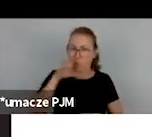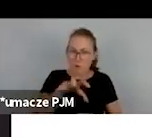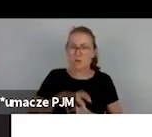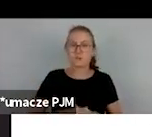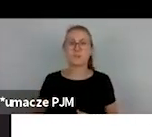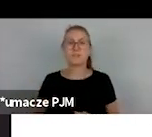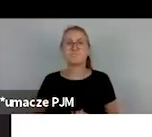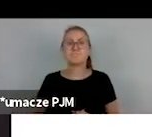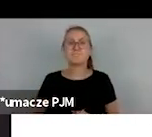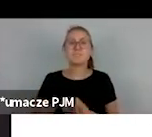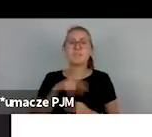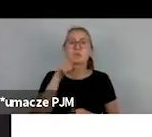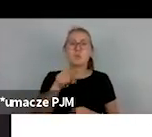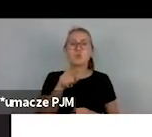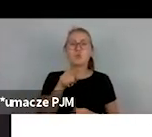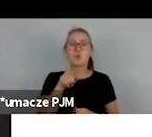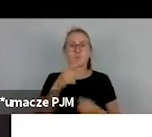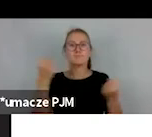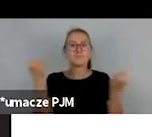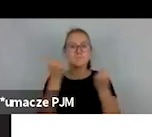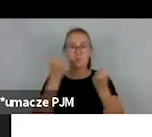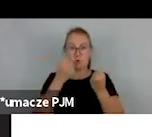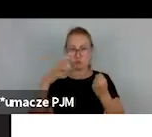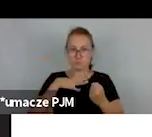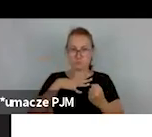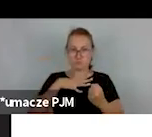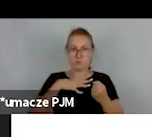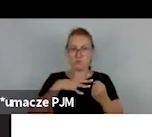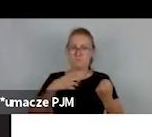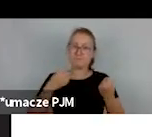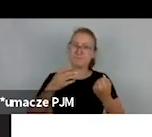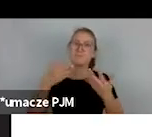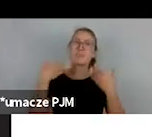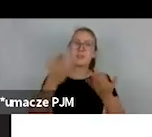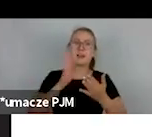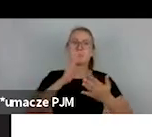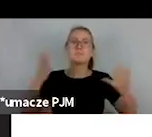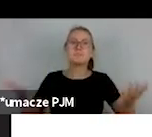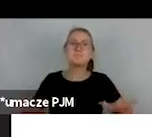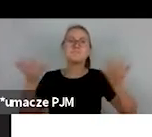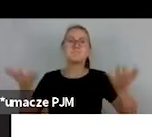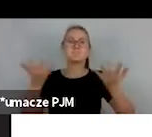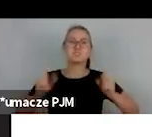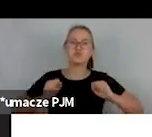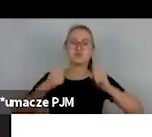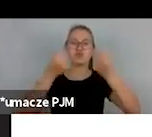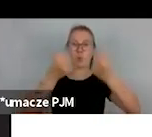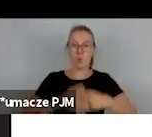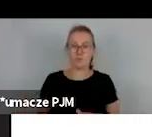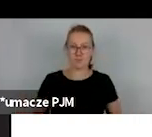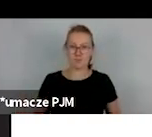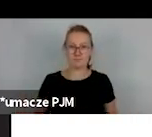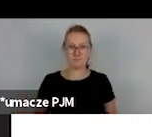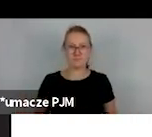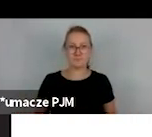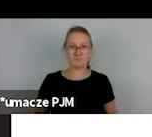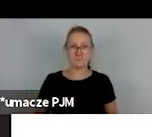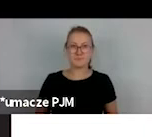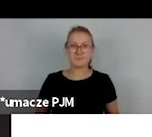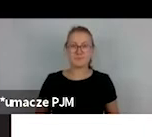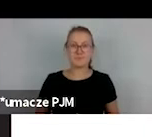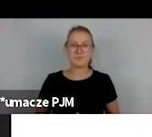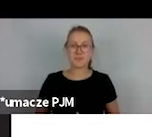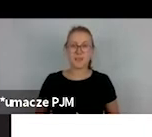2 clips. The first one, Joanna, is the manifesto clip. So it's the one that says there is a new man in